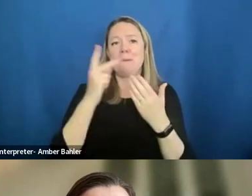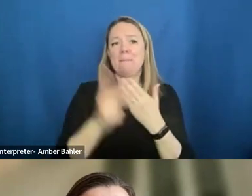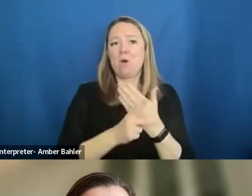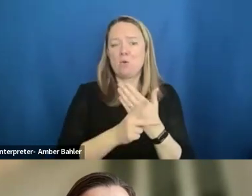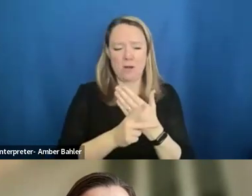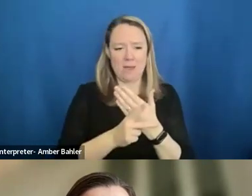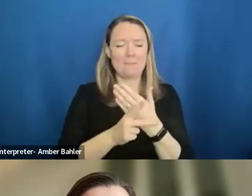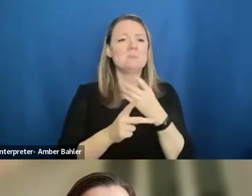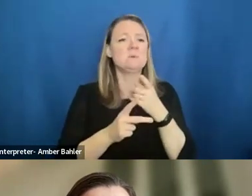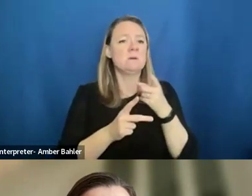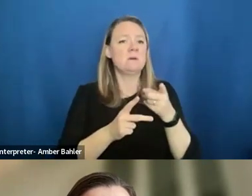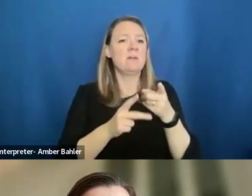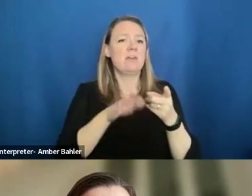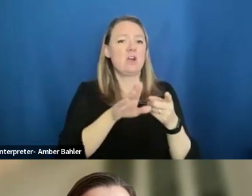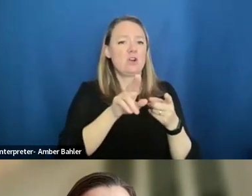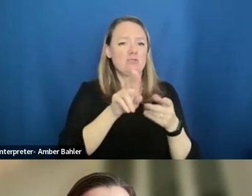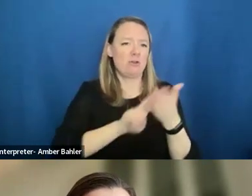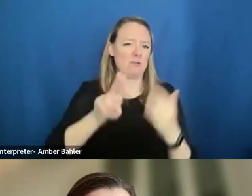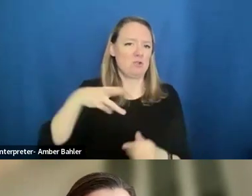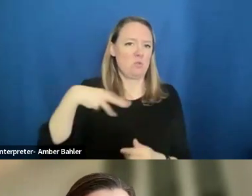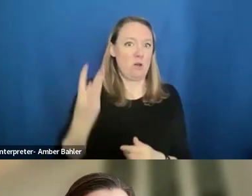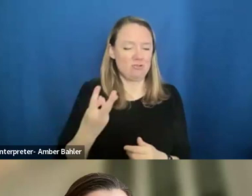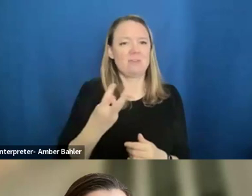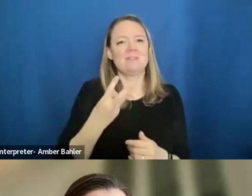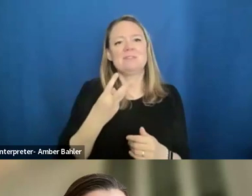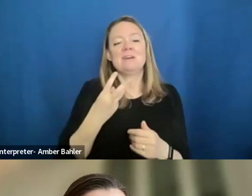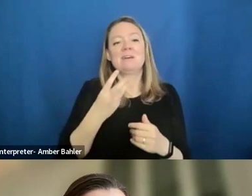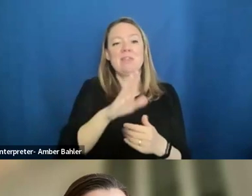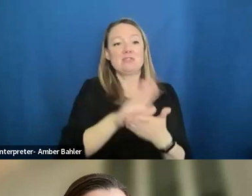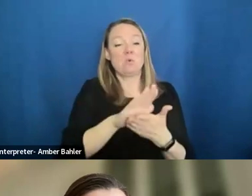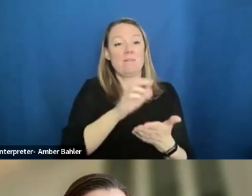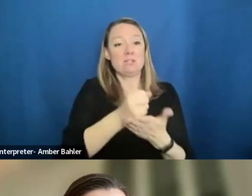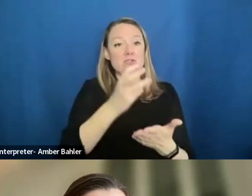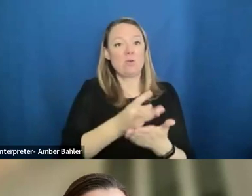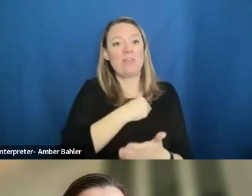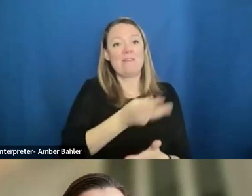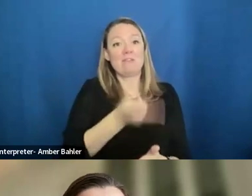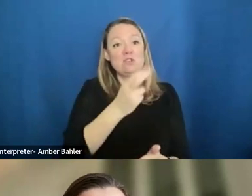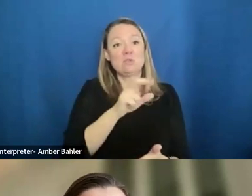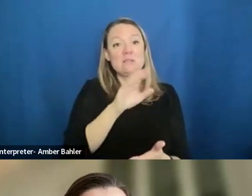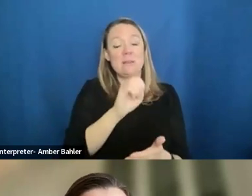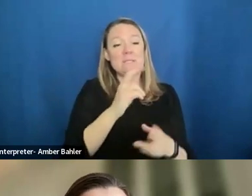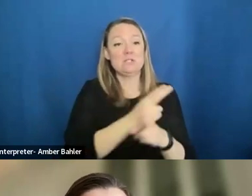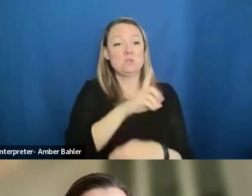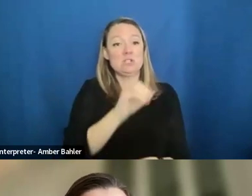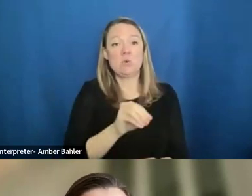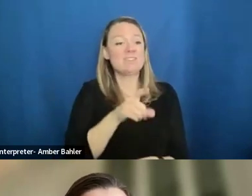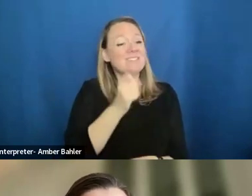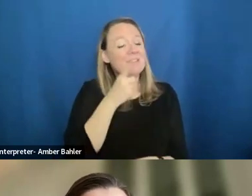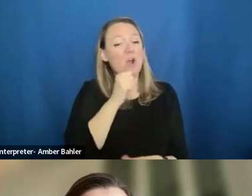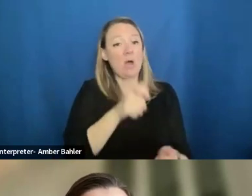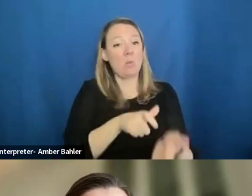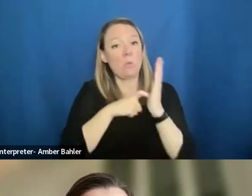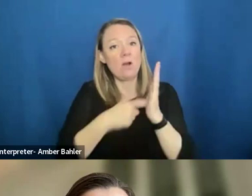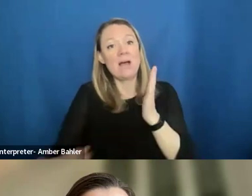electives. They're not compulsory. So we are training up a workforce of mental health professionals who know nothing. They're not required to know anything about SUD.